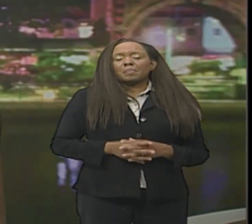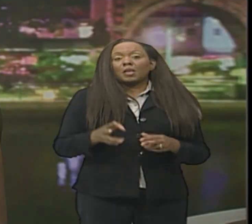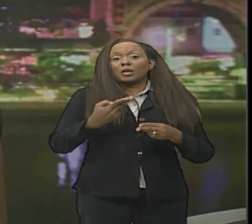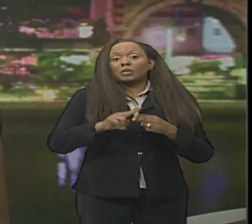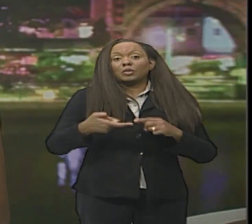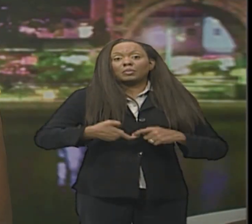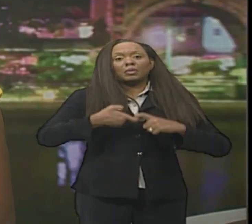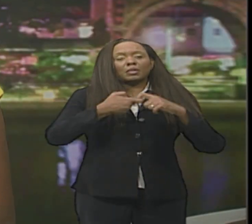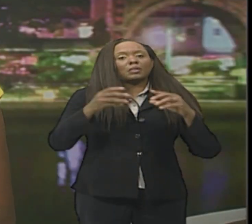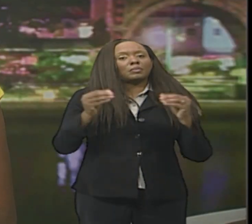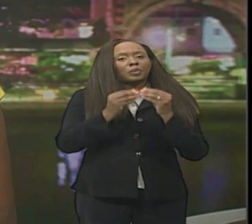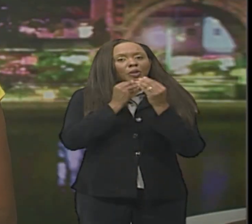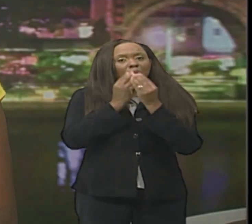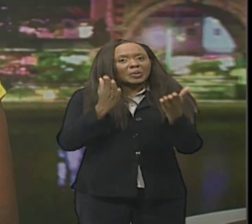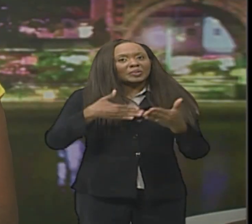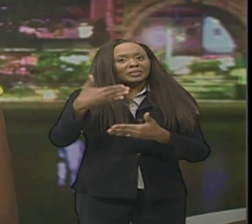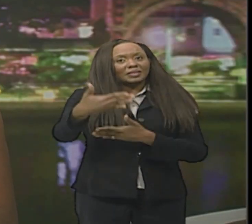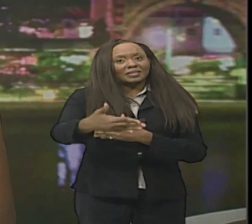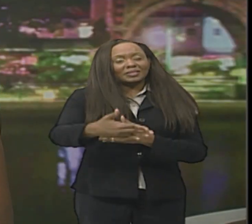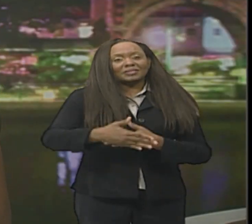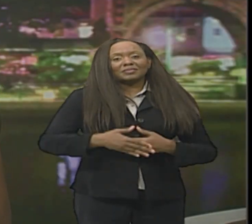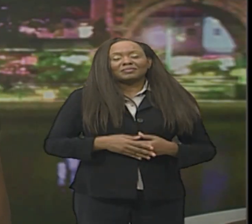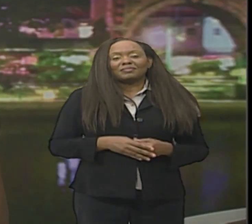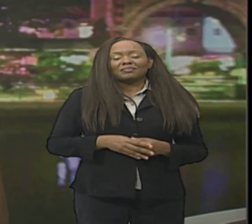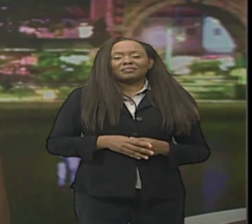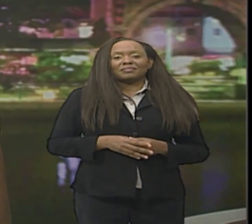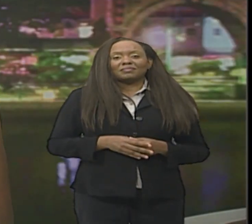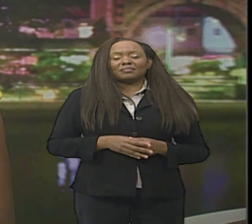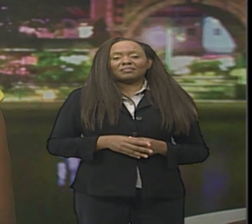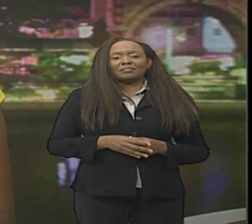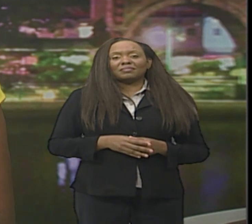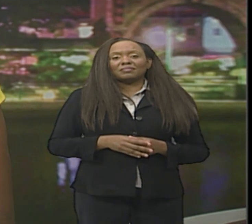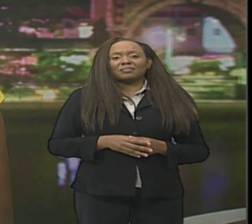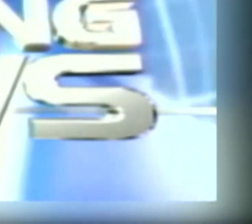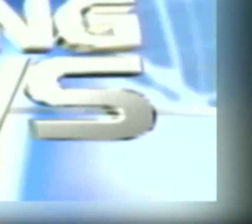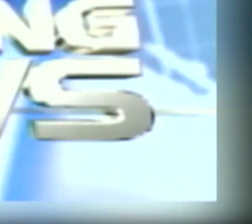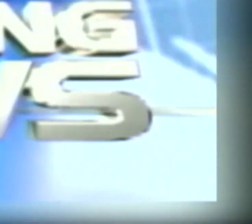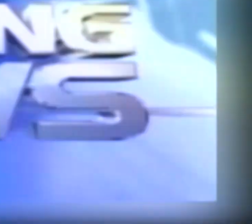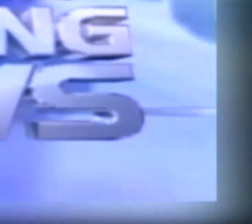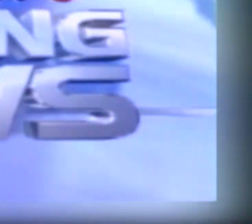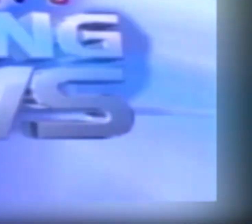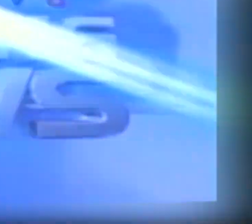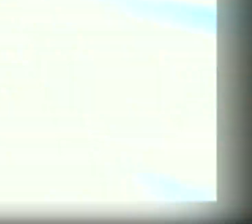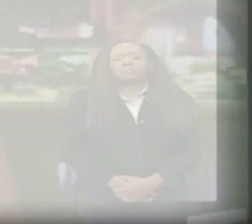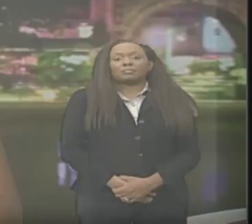It's time for a break now, but when we come back, more news. Stay with us.